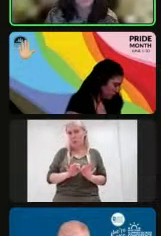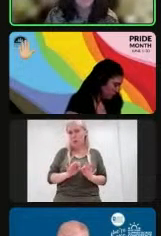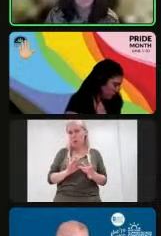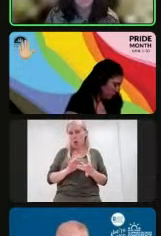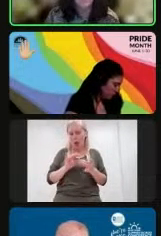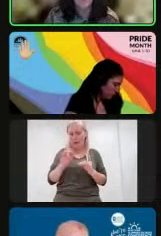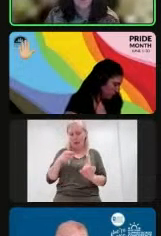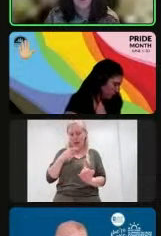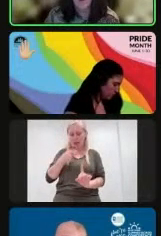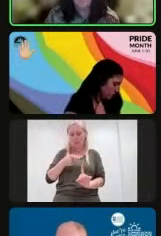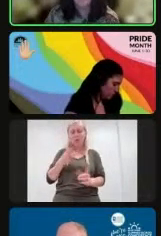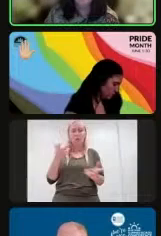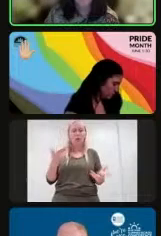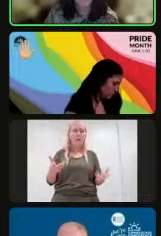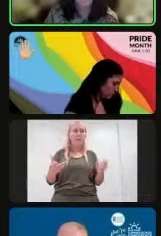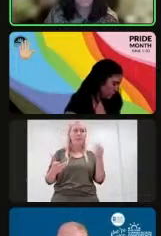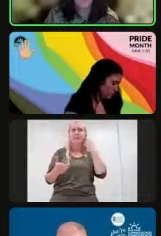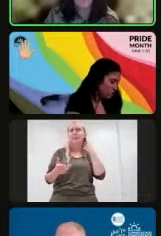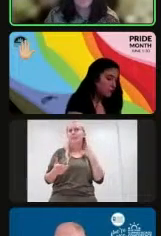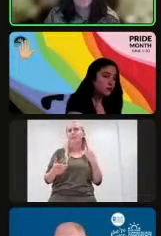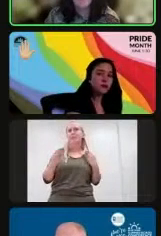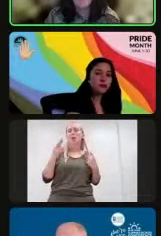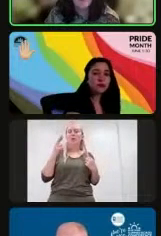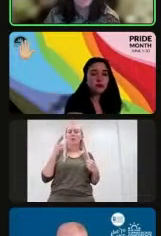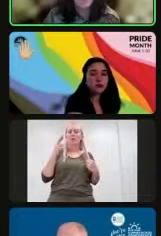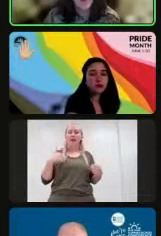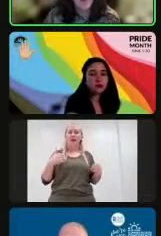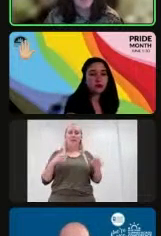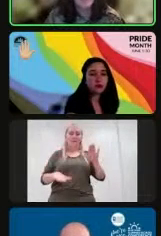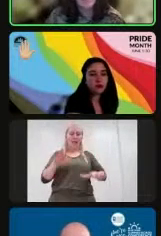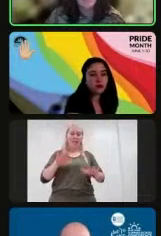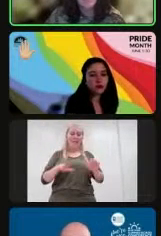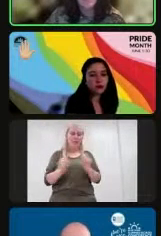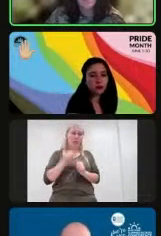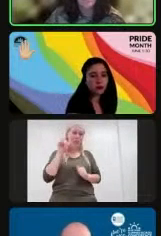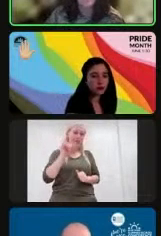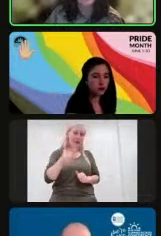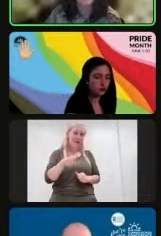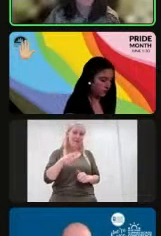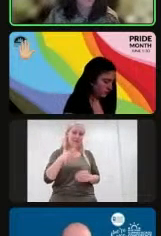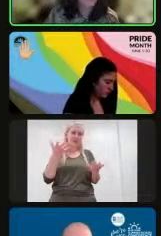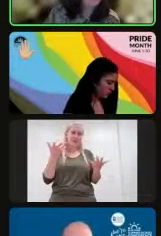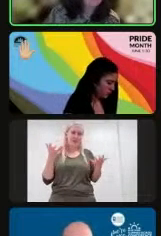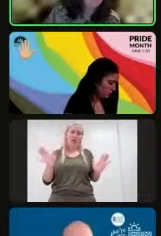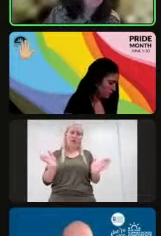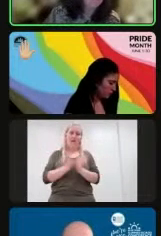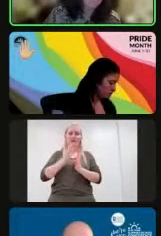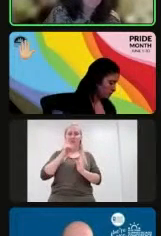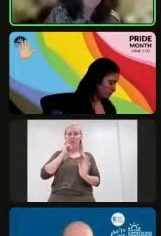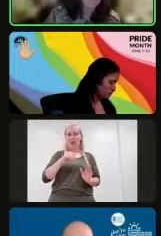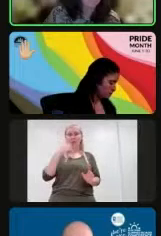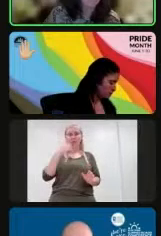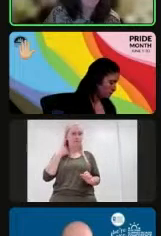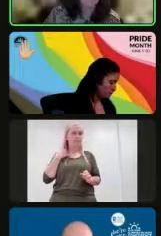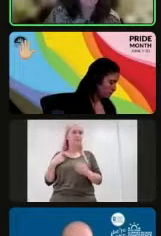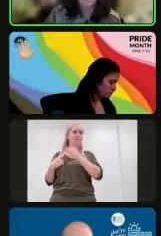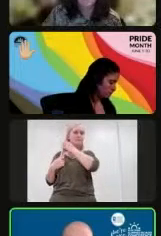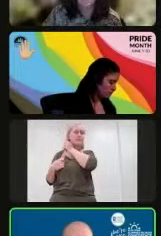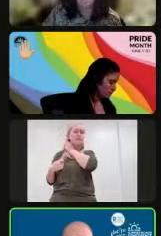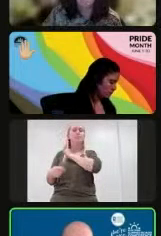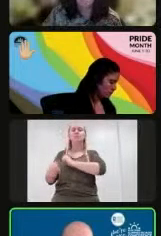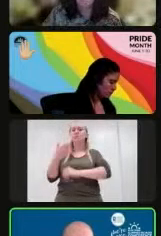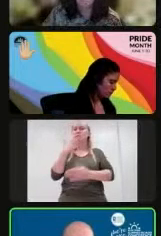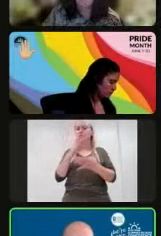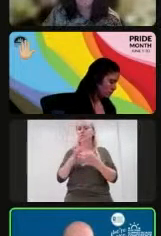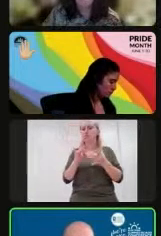point. So hopefully we'll have some balance with that is all I'd ask of the board. Good